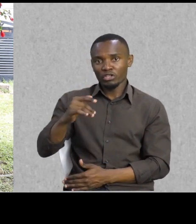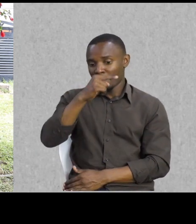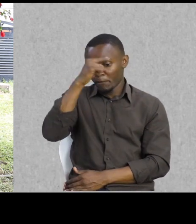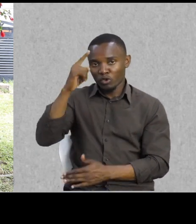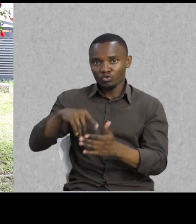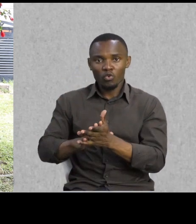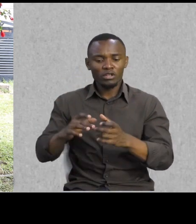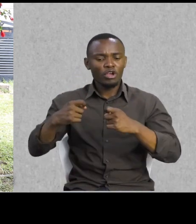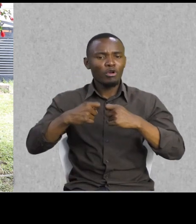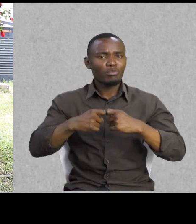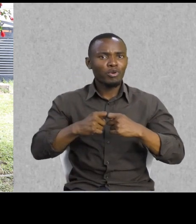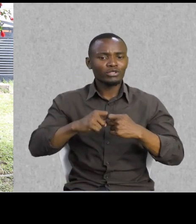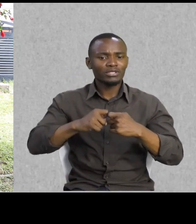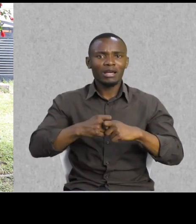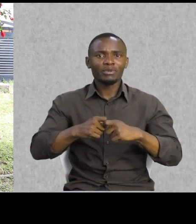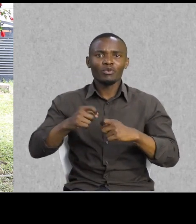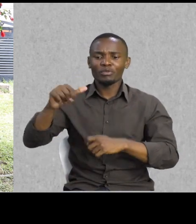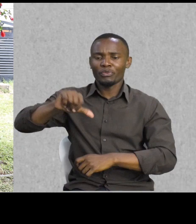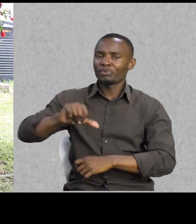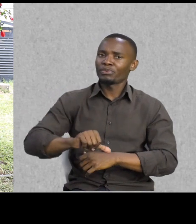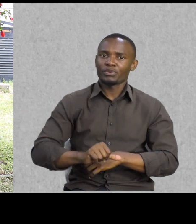are worn off. They are